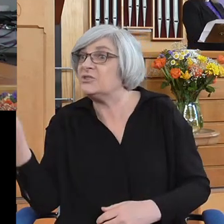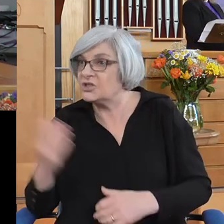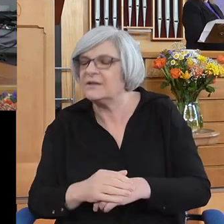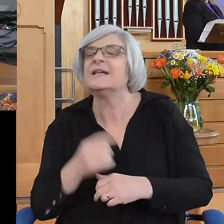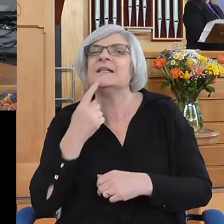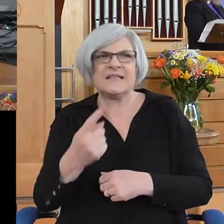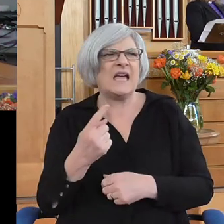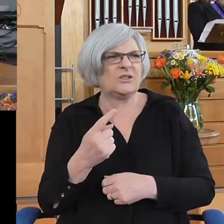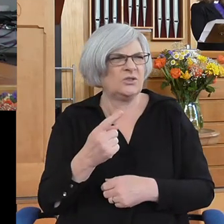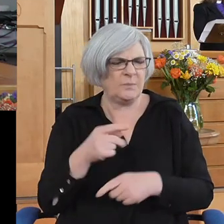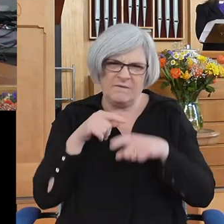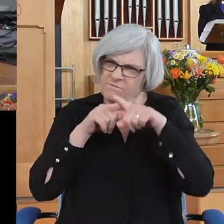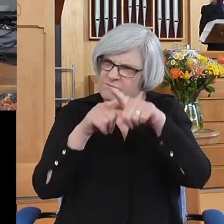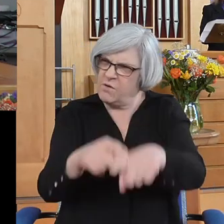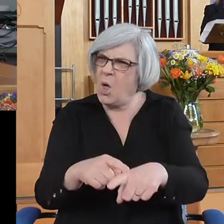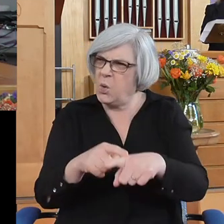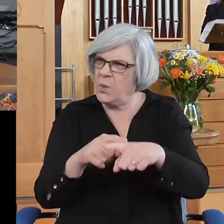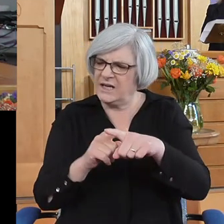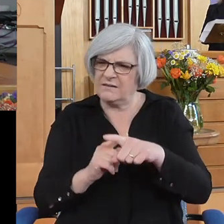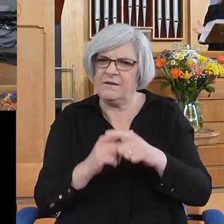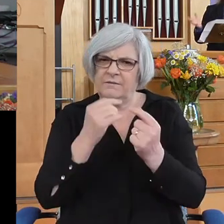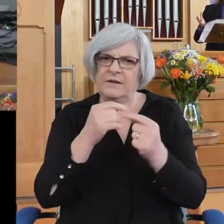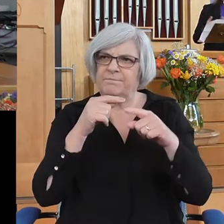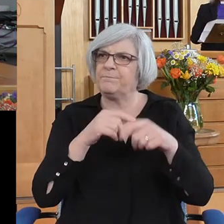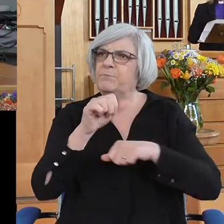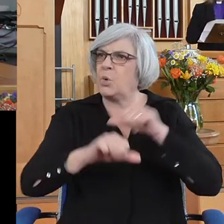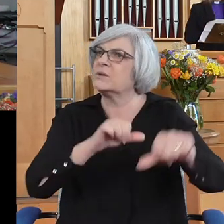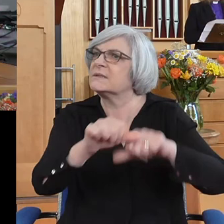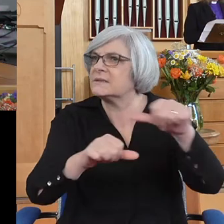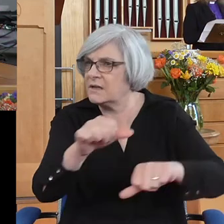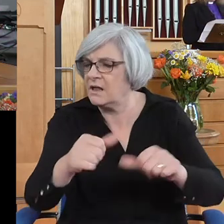the lectionary through Lent, and so I've chosen